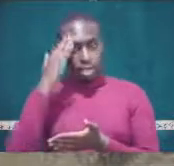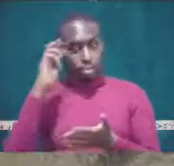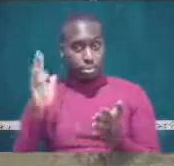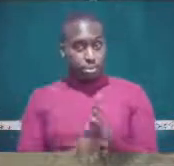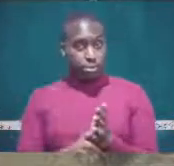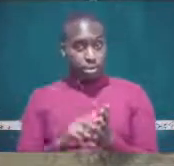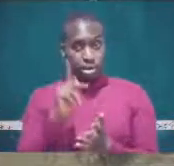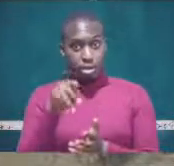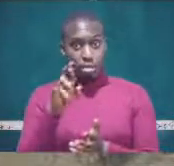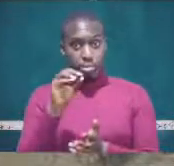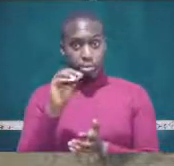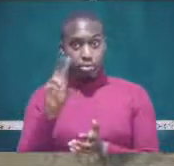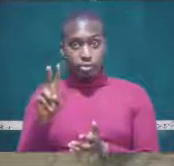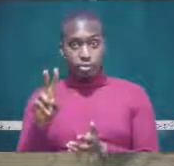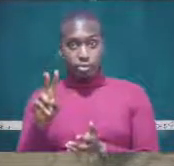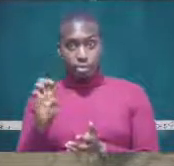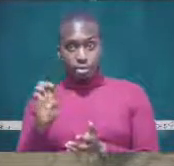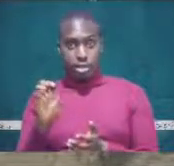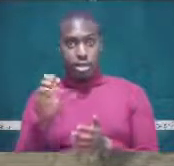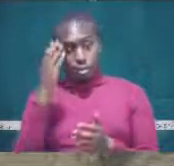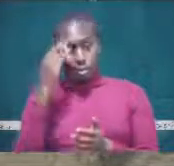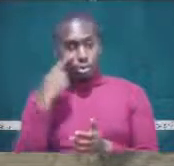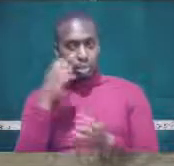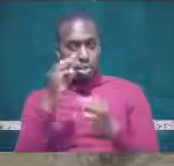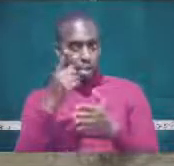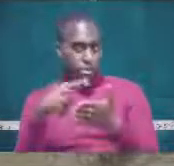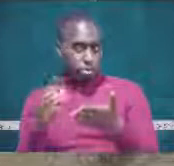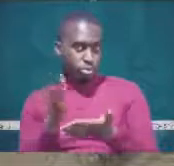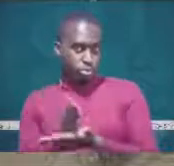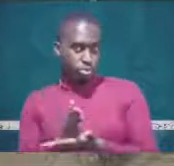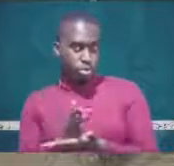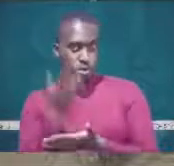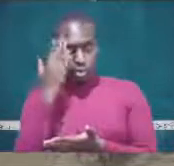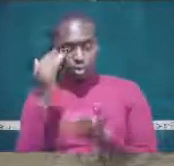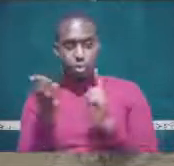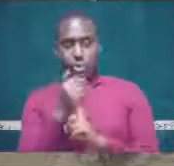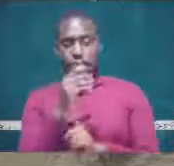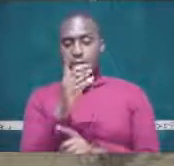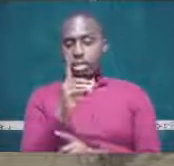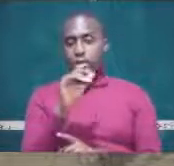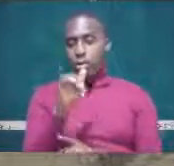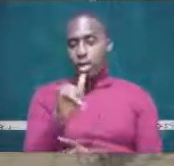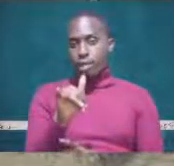it, that it is correct, in order to get income, in order to get the disposable income,